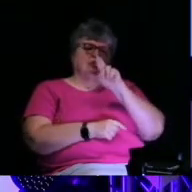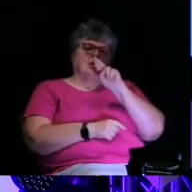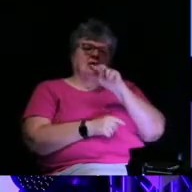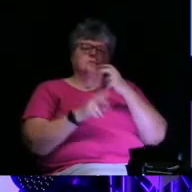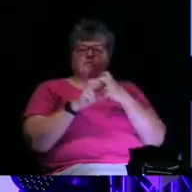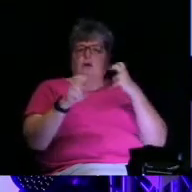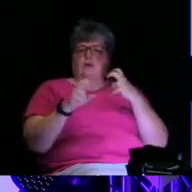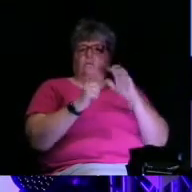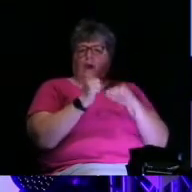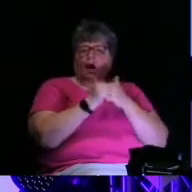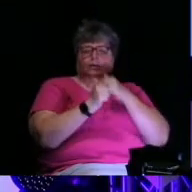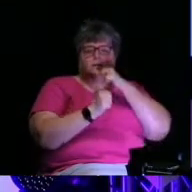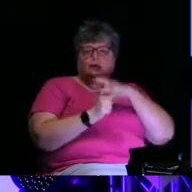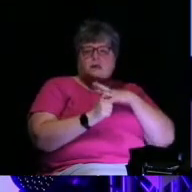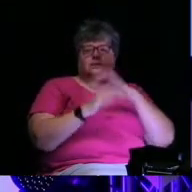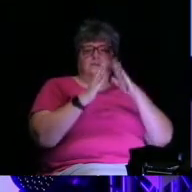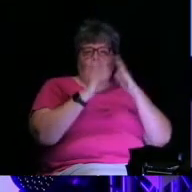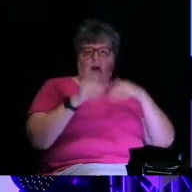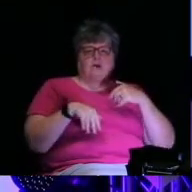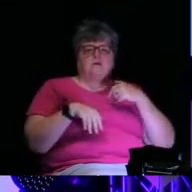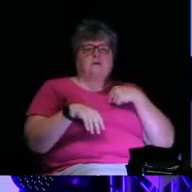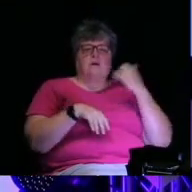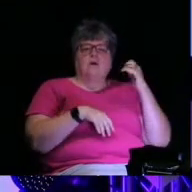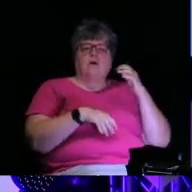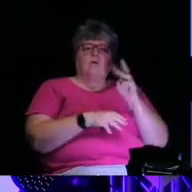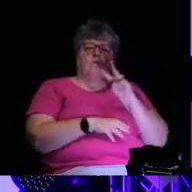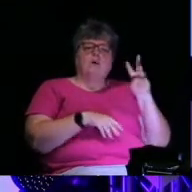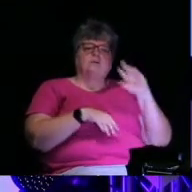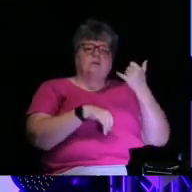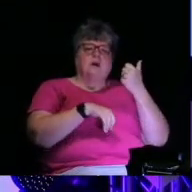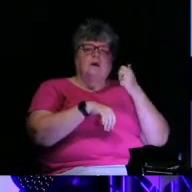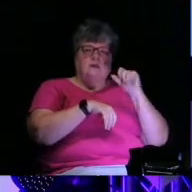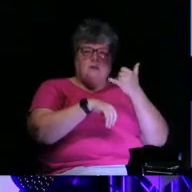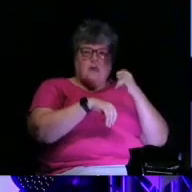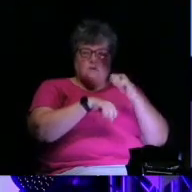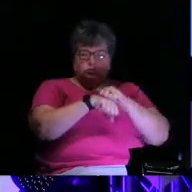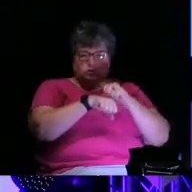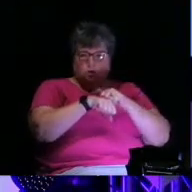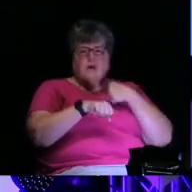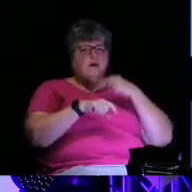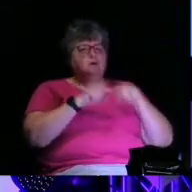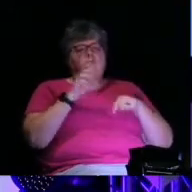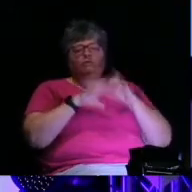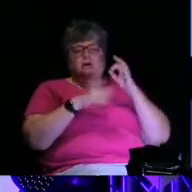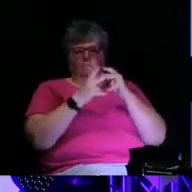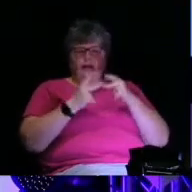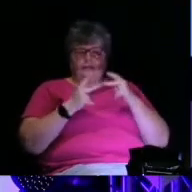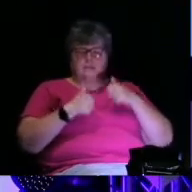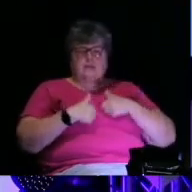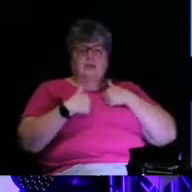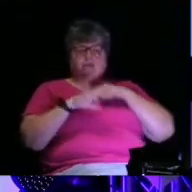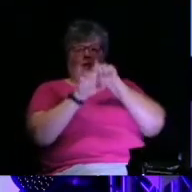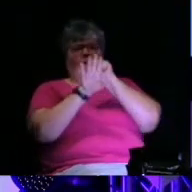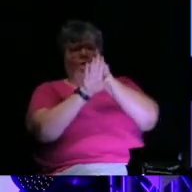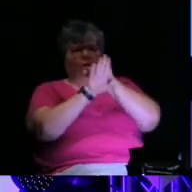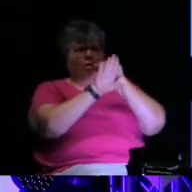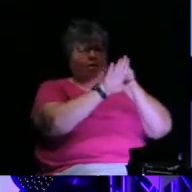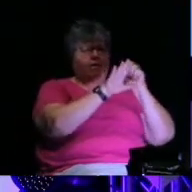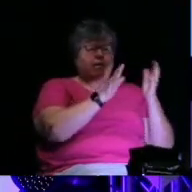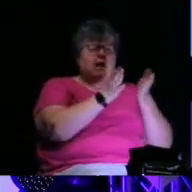so I went around West Yellowstone, I couldn't find a place to live. So I went around knocking on doors saying, hey, I don't have a place to live. And this lady let me stay in her